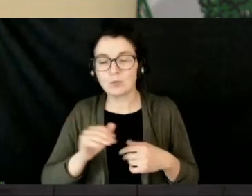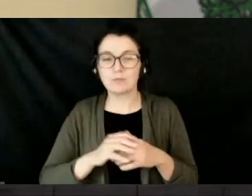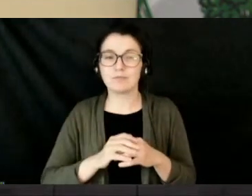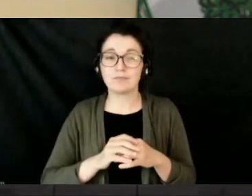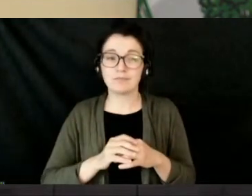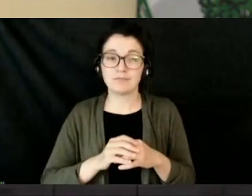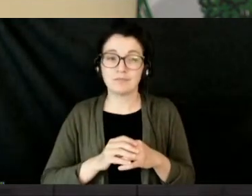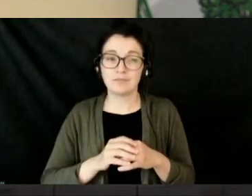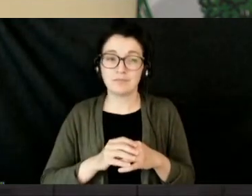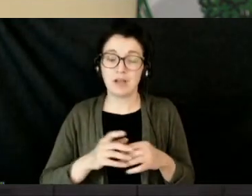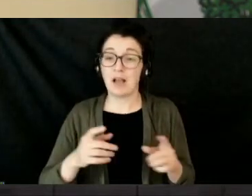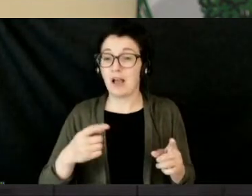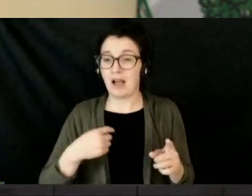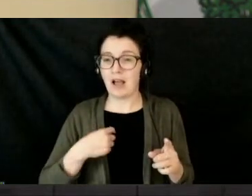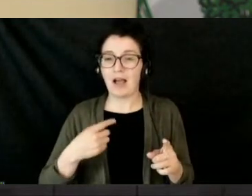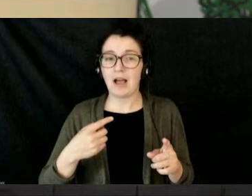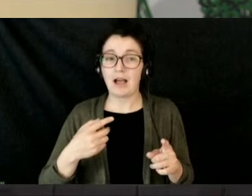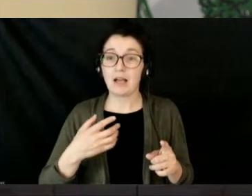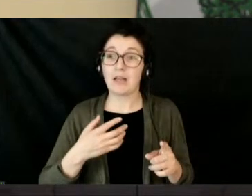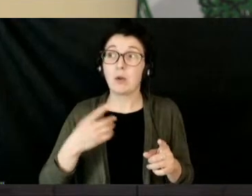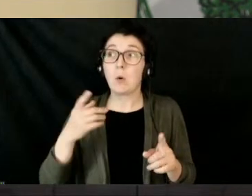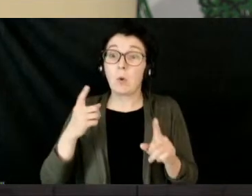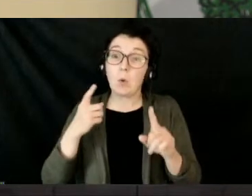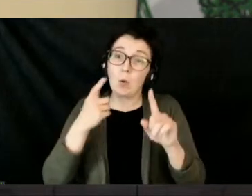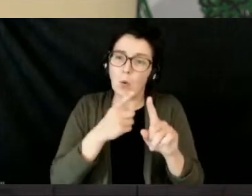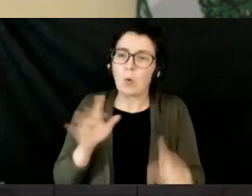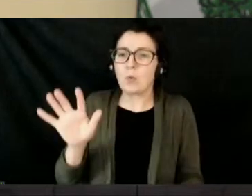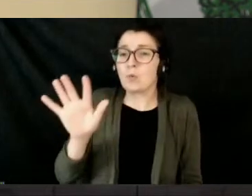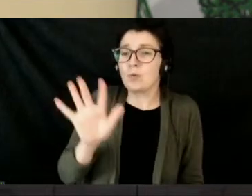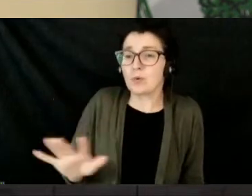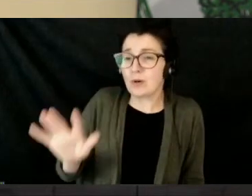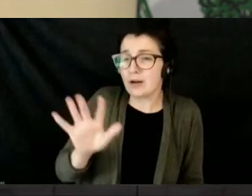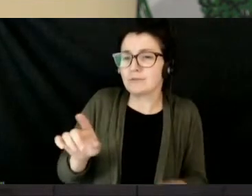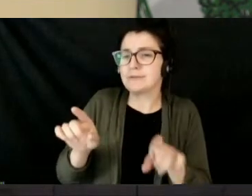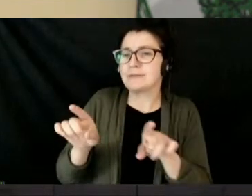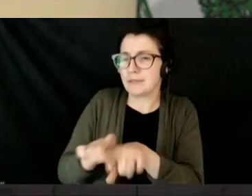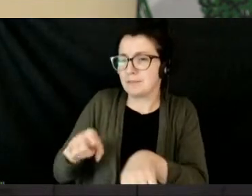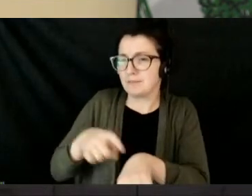us to do this at or around the same time, and I do think we'll get there at some point.